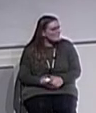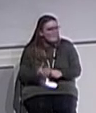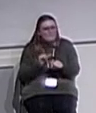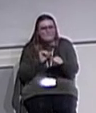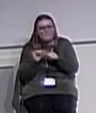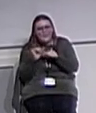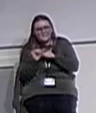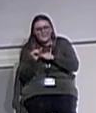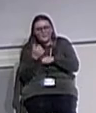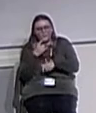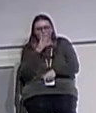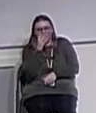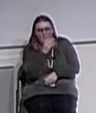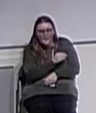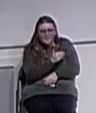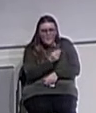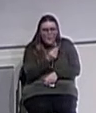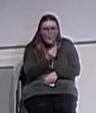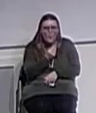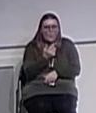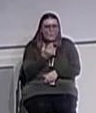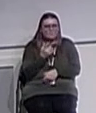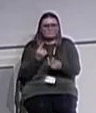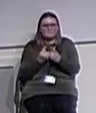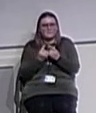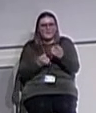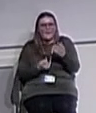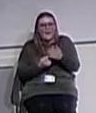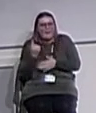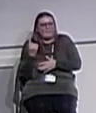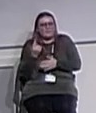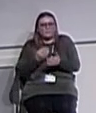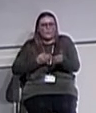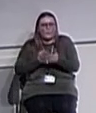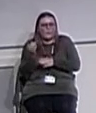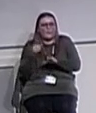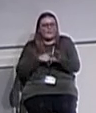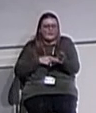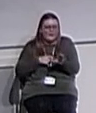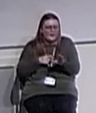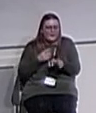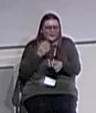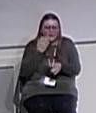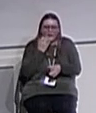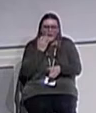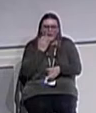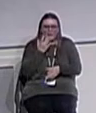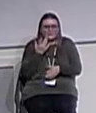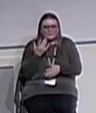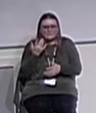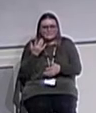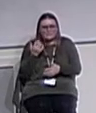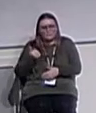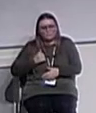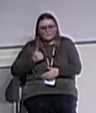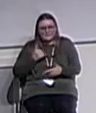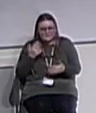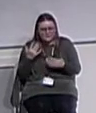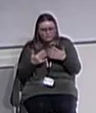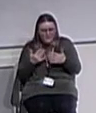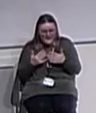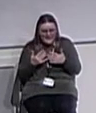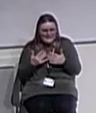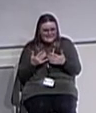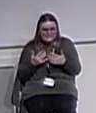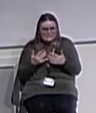during the year, and even though we've given you an offer for some predicted grades, if those predicted grades are not likely, then you can